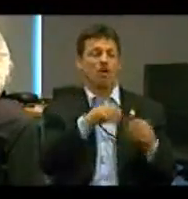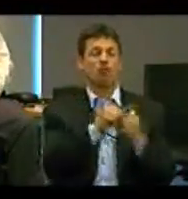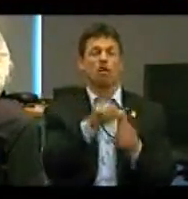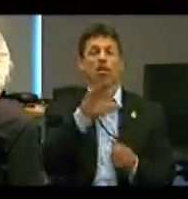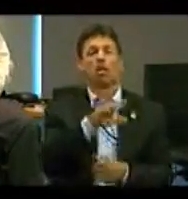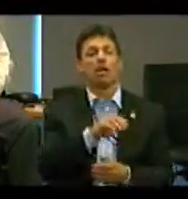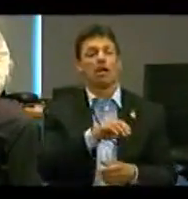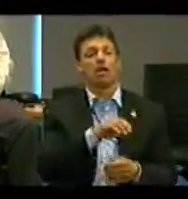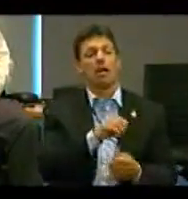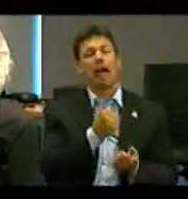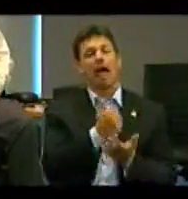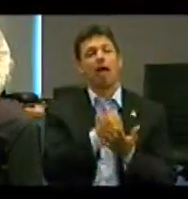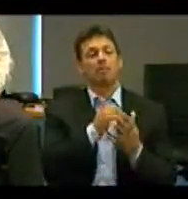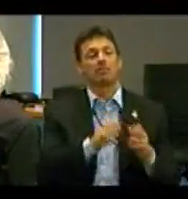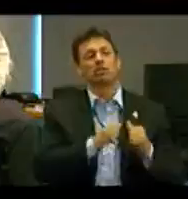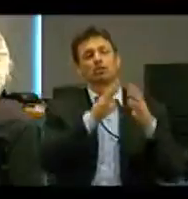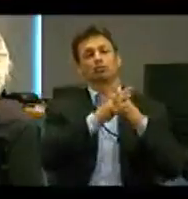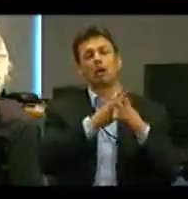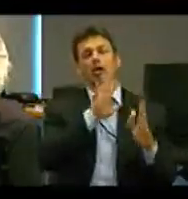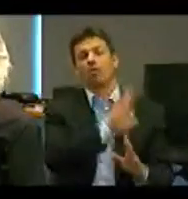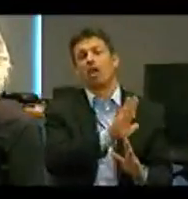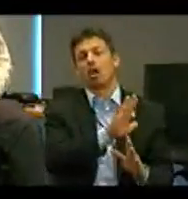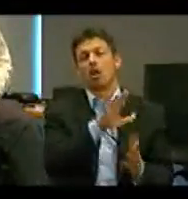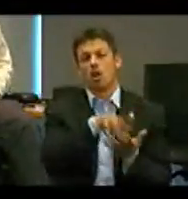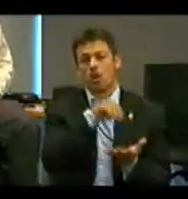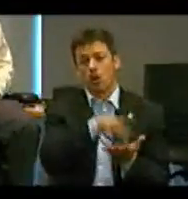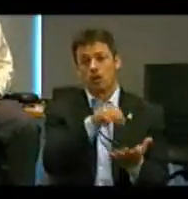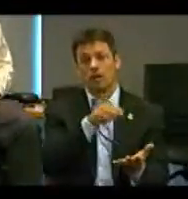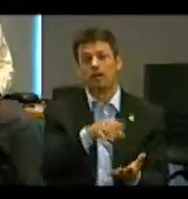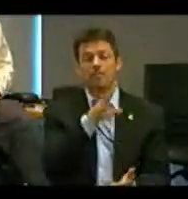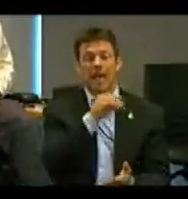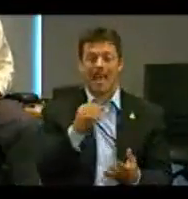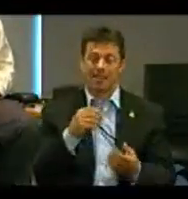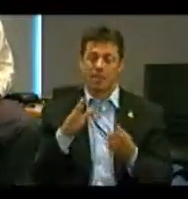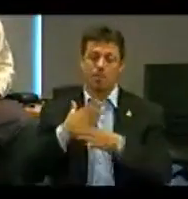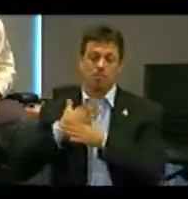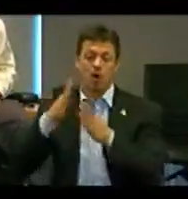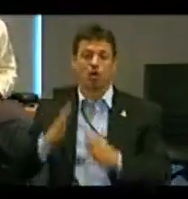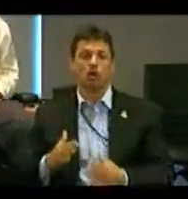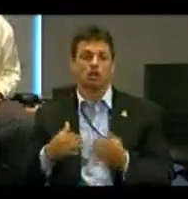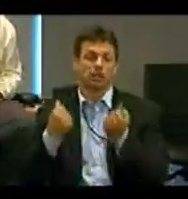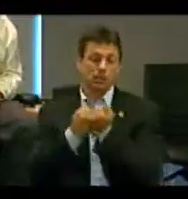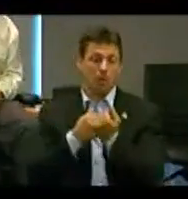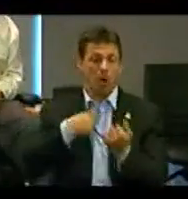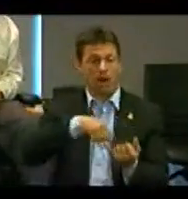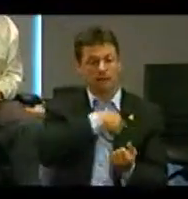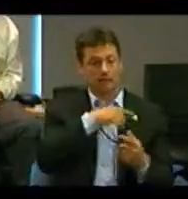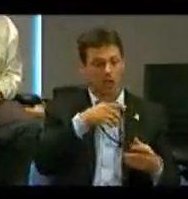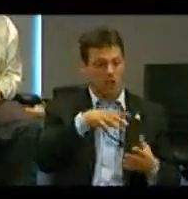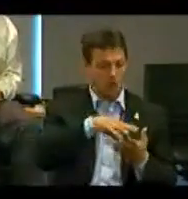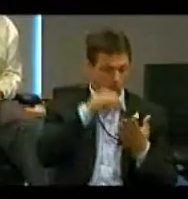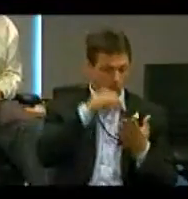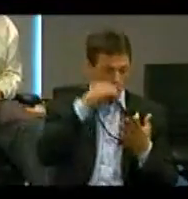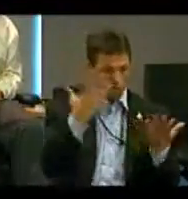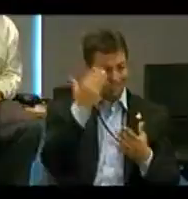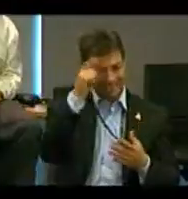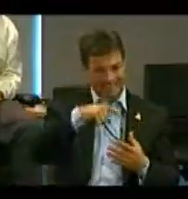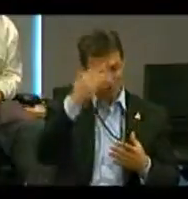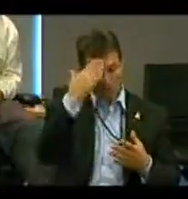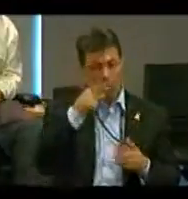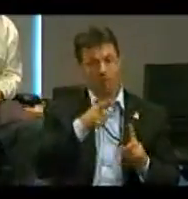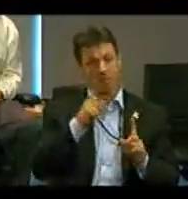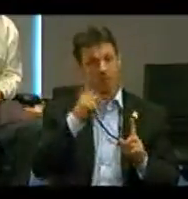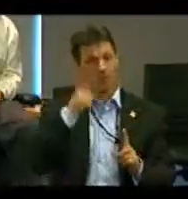are able to sit with us as partners in understanding what they need to feel safe, how they need responses to be